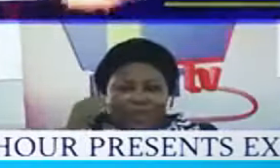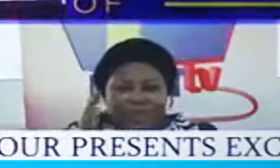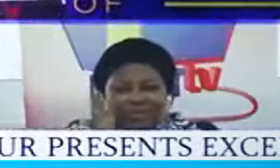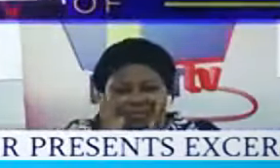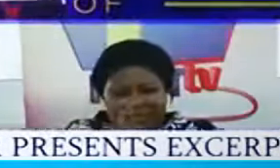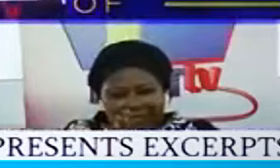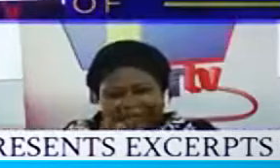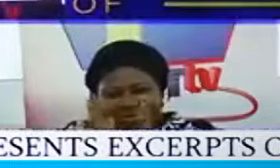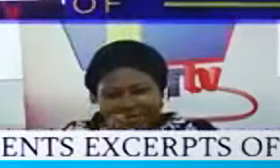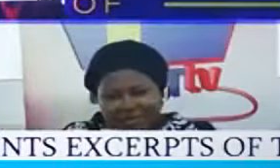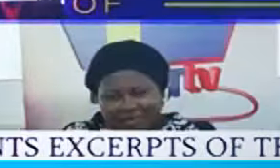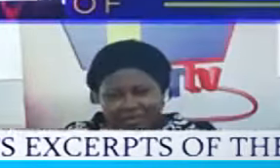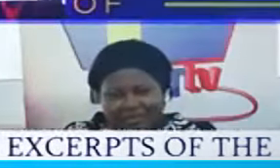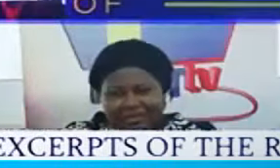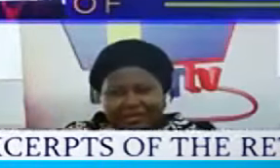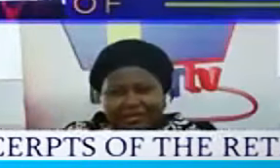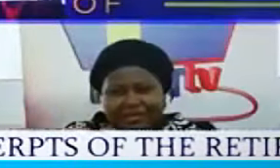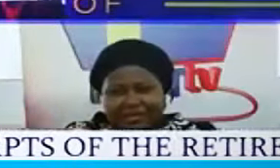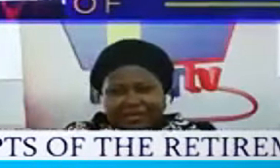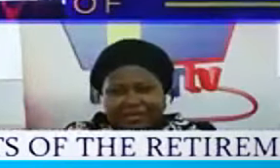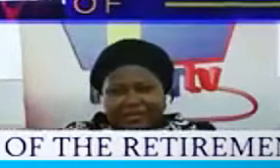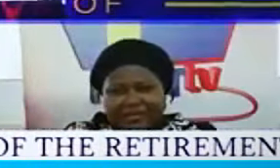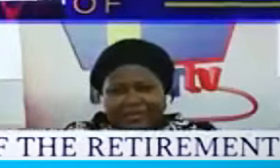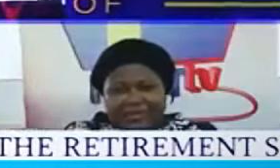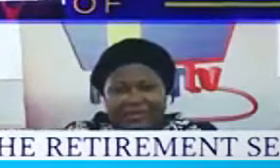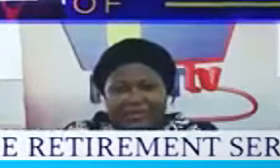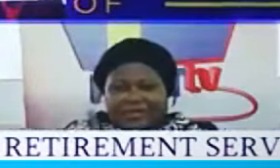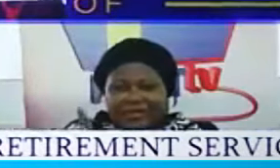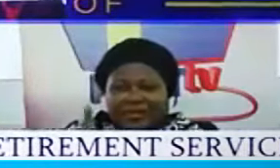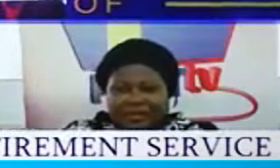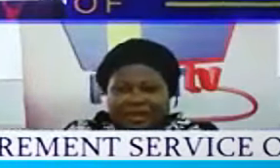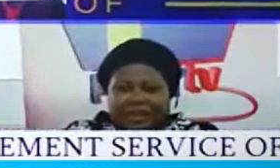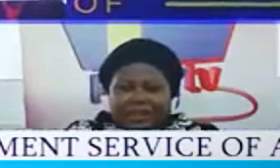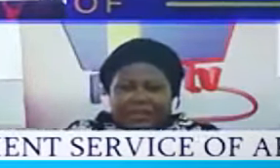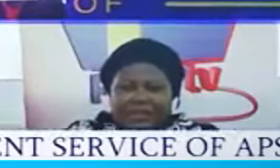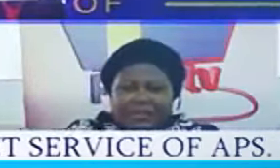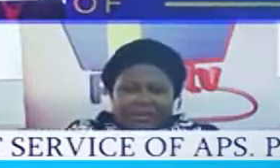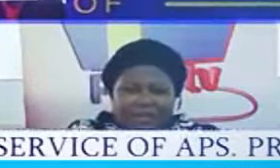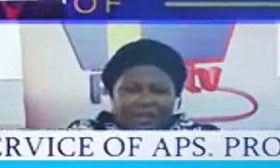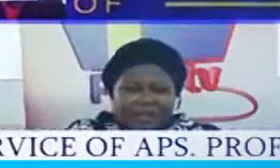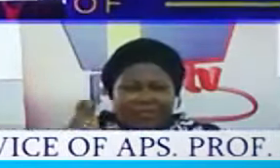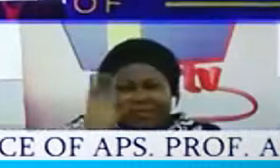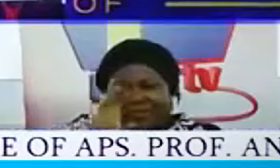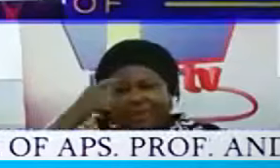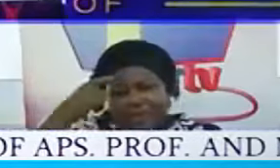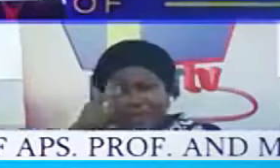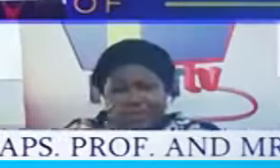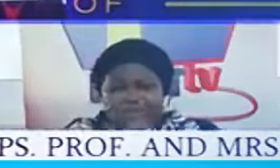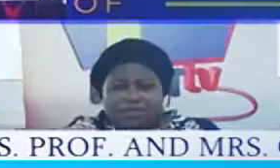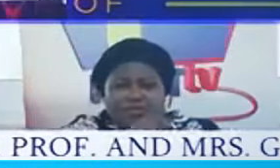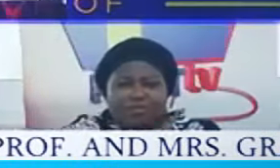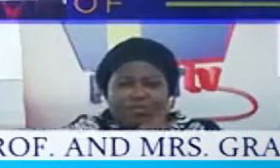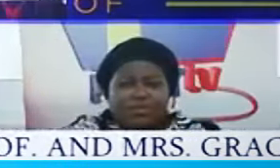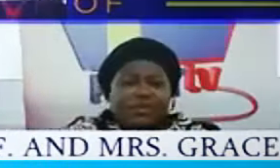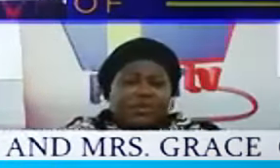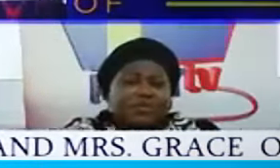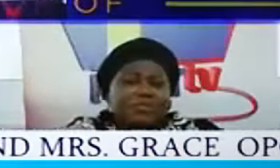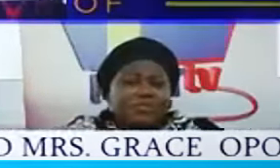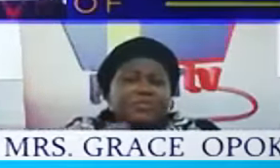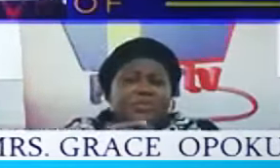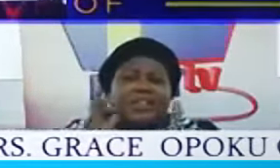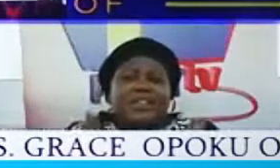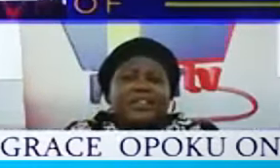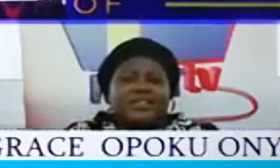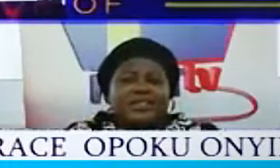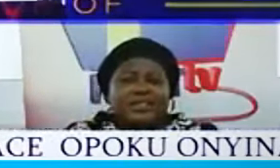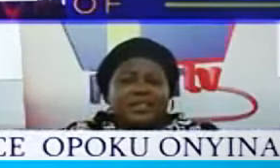then because of some issues, I had to look for policemen to guard the house. When I was doing all that,